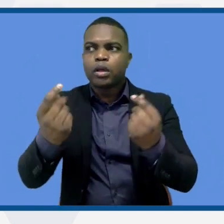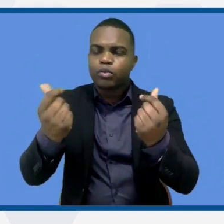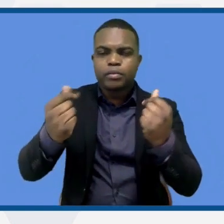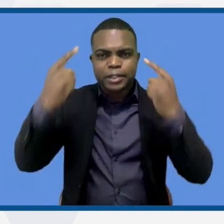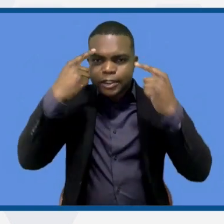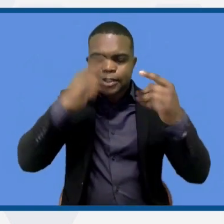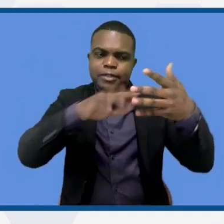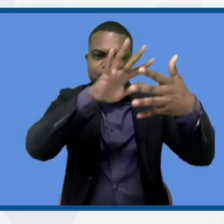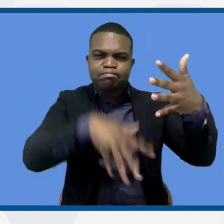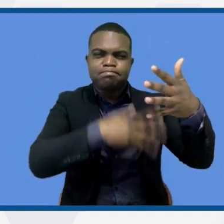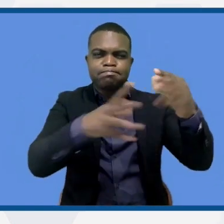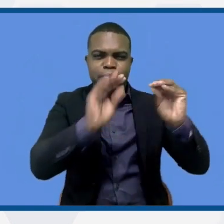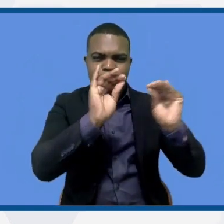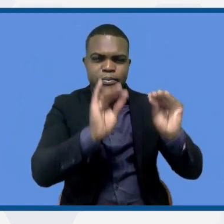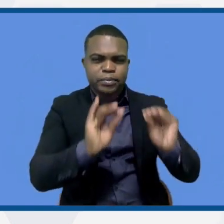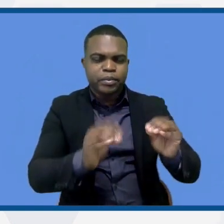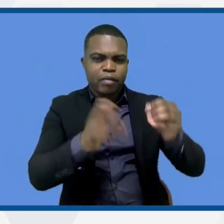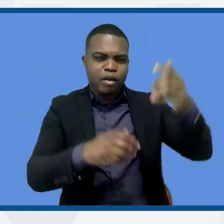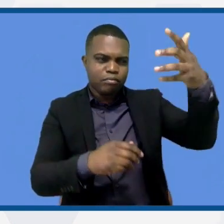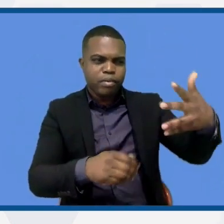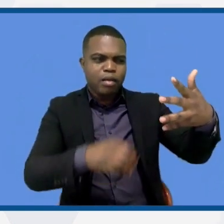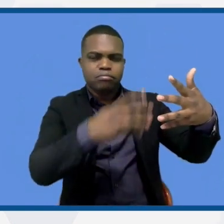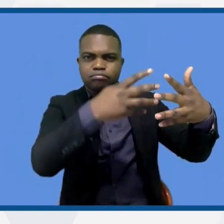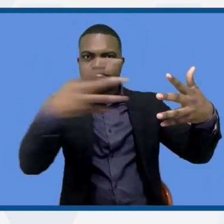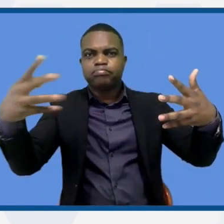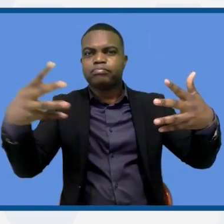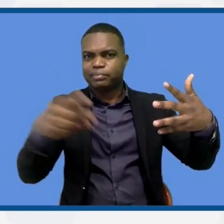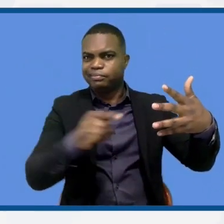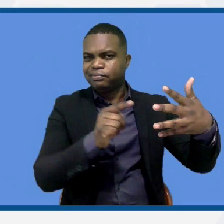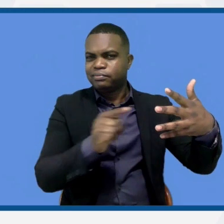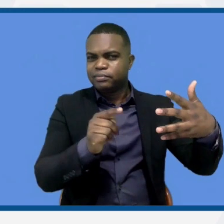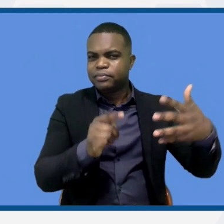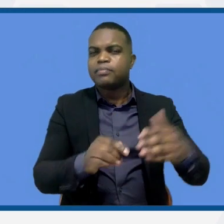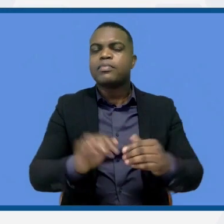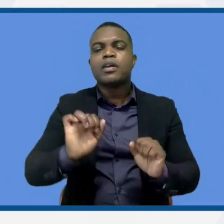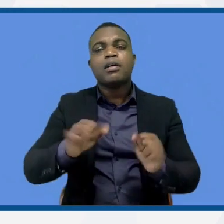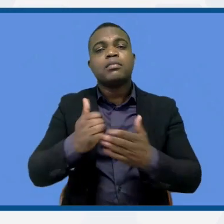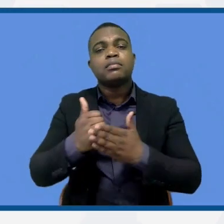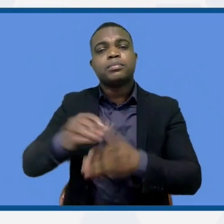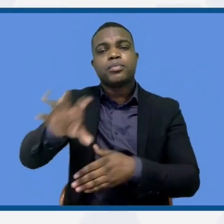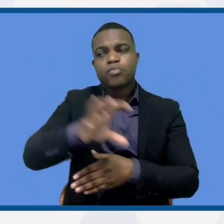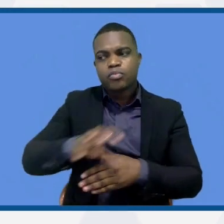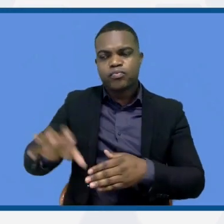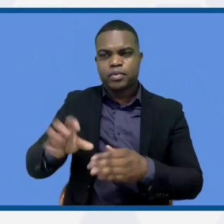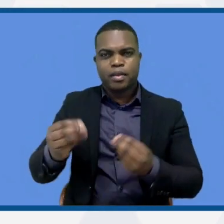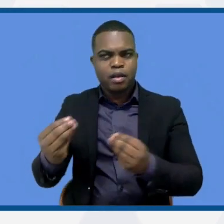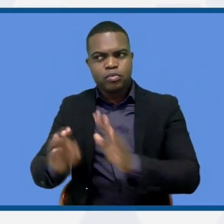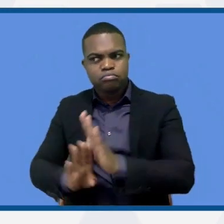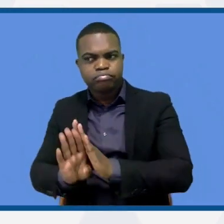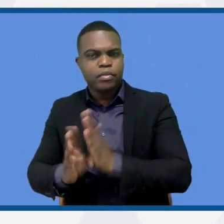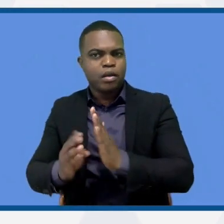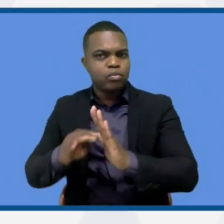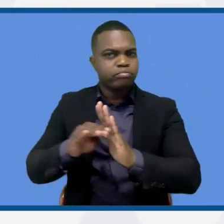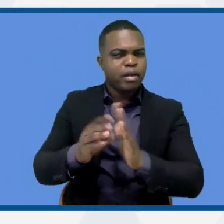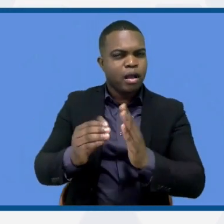be reflected based on indicators associated to three main components. The first of them